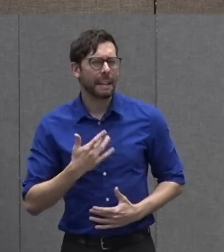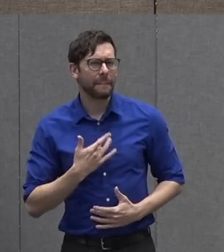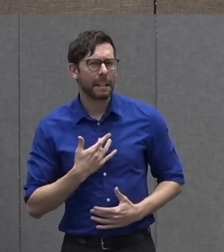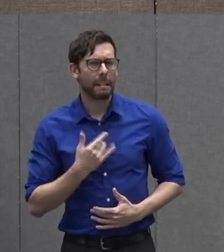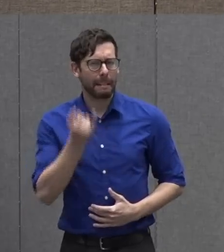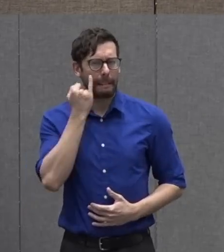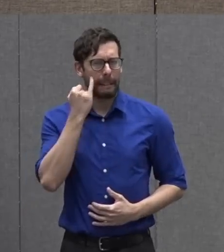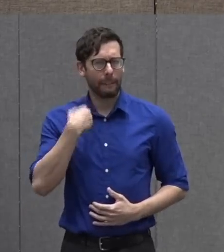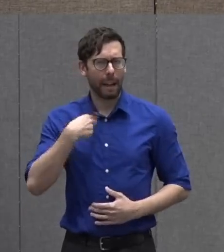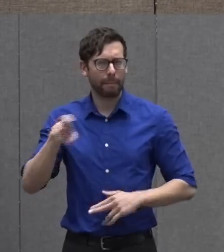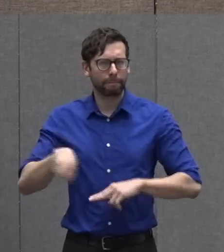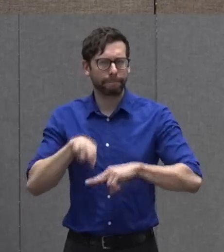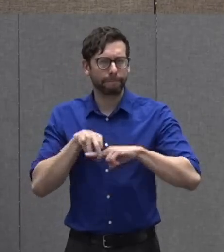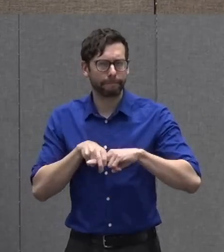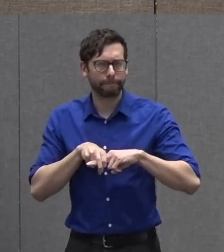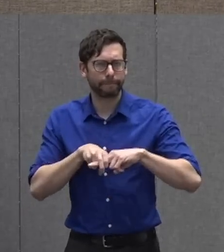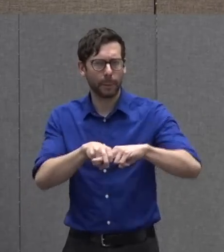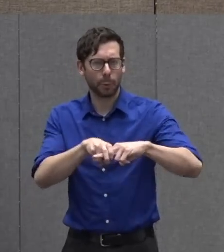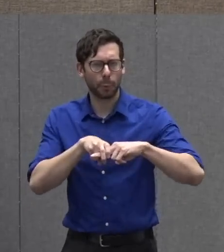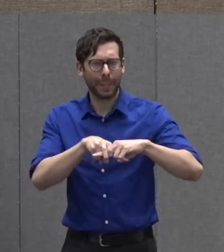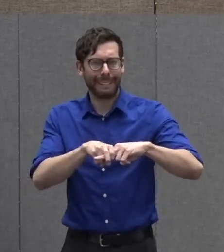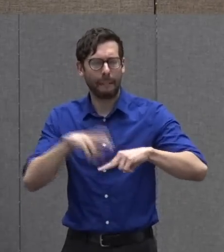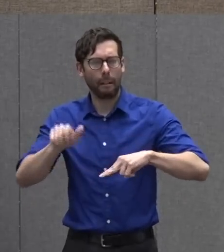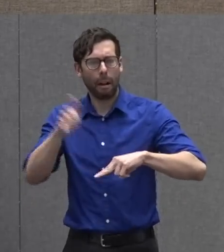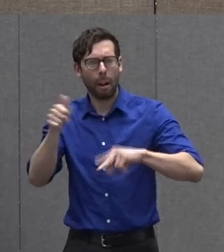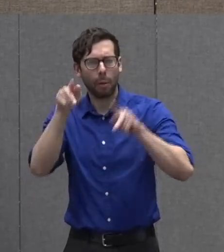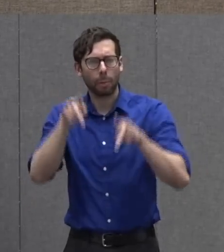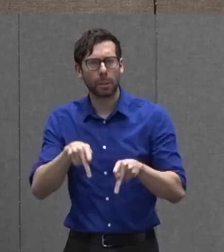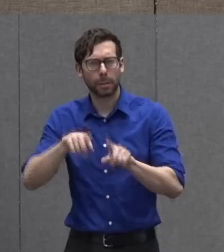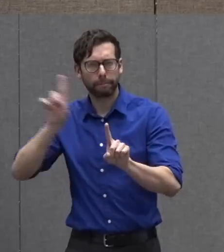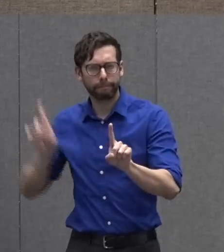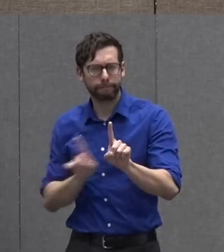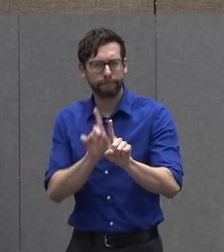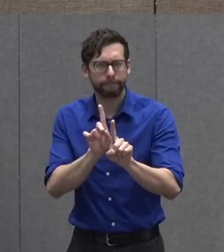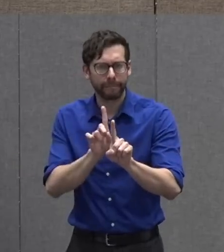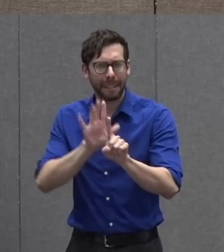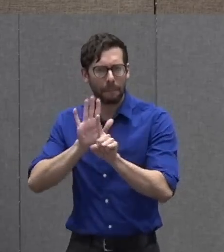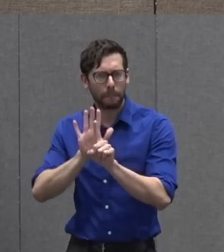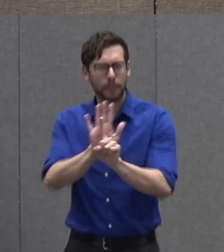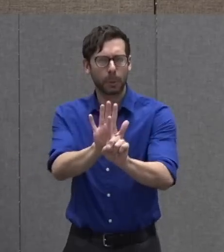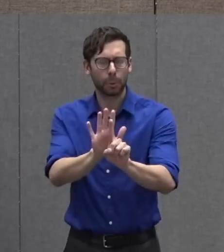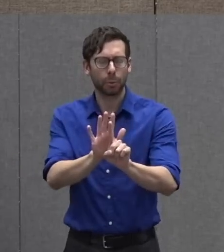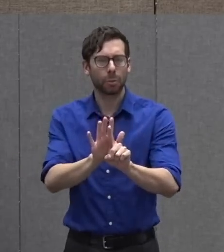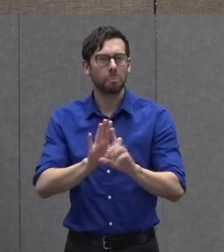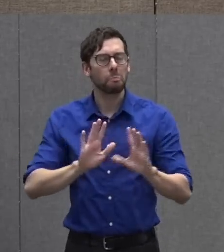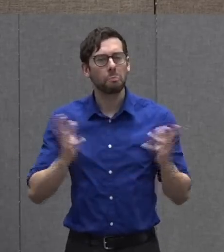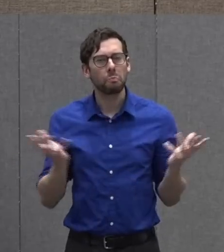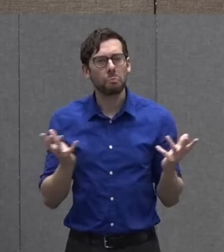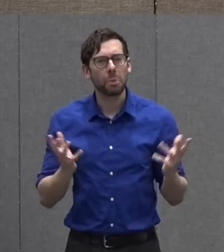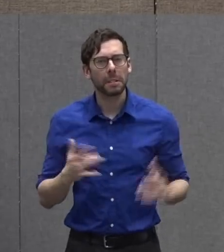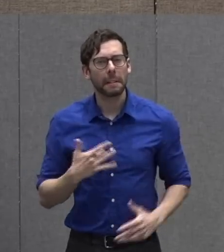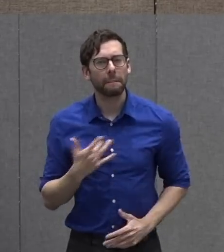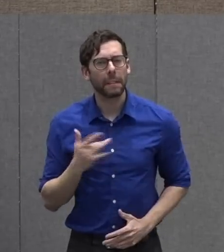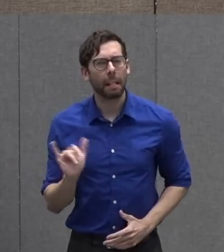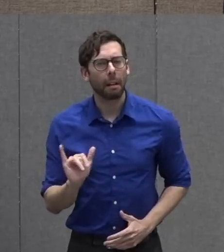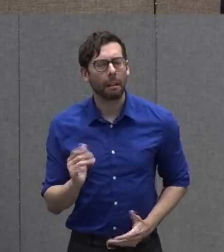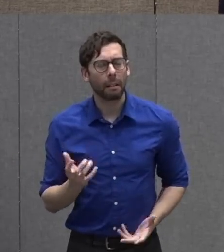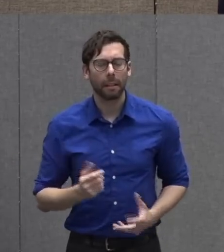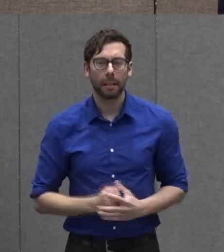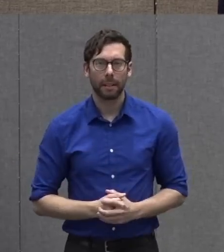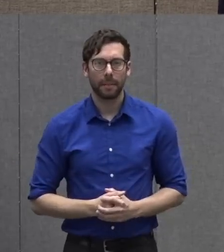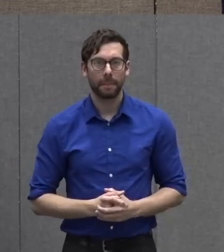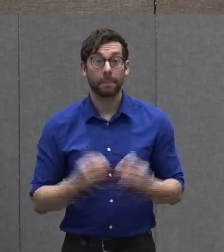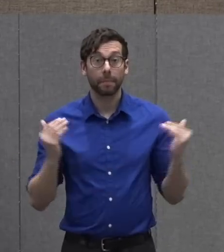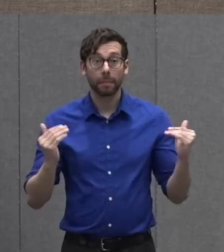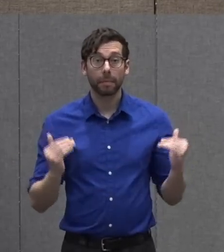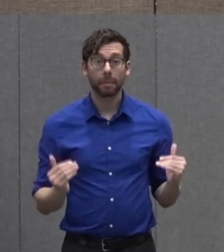feel like? We can also talk about pushes and pulls as speed, how fast the object